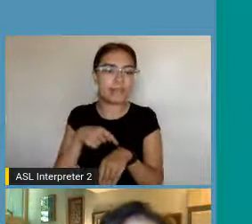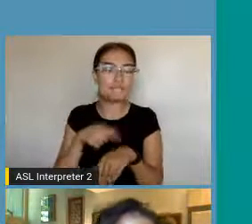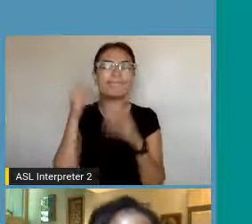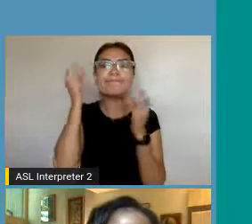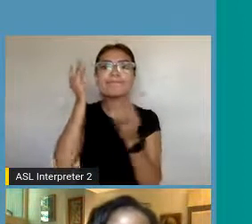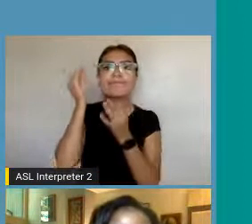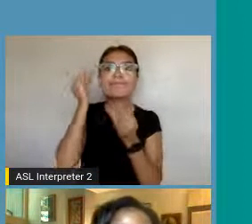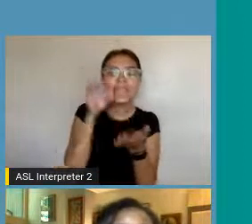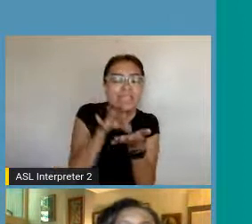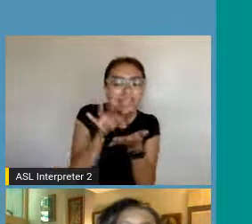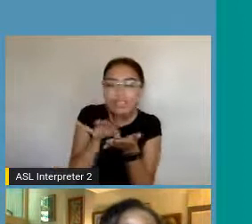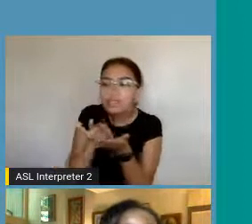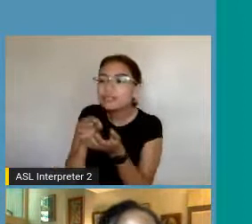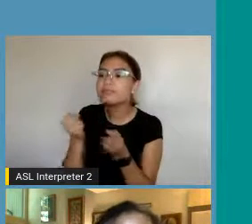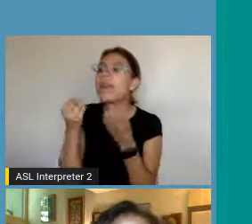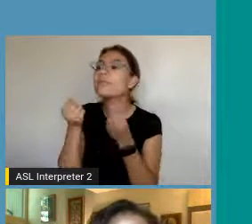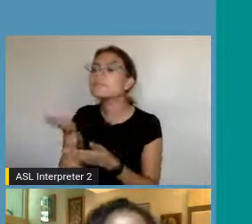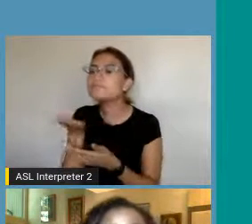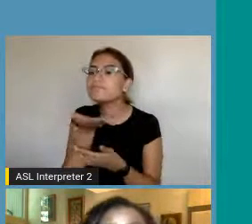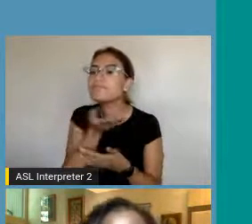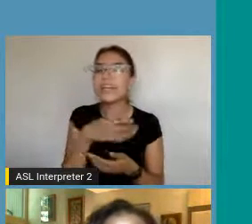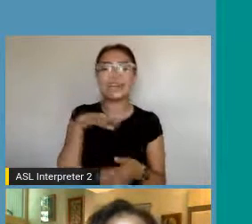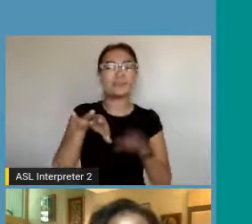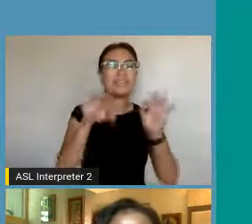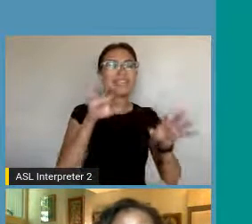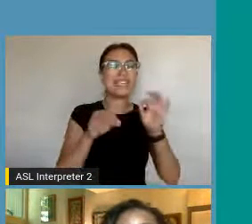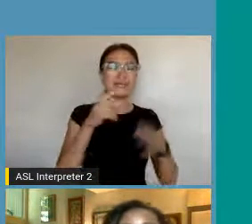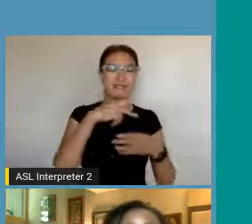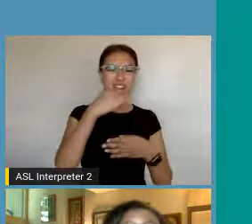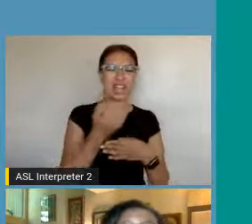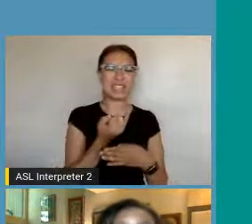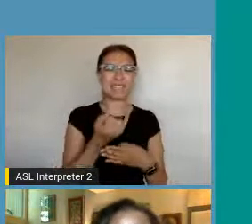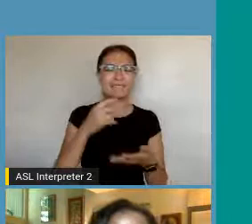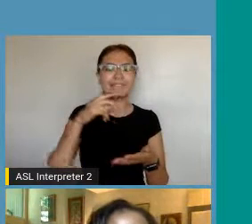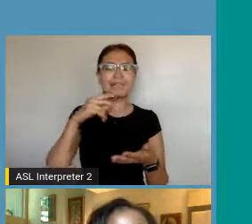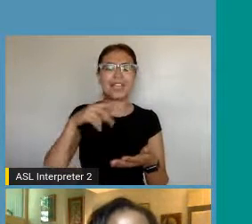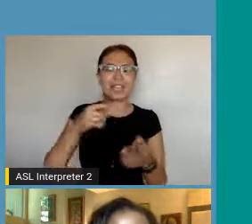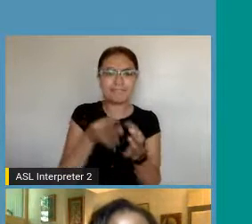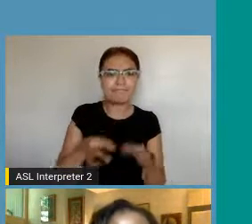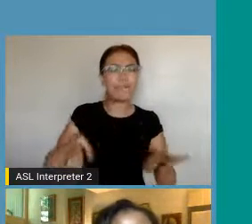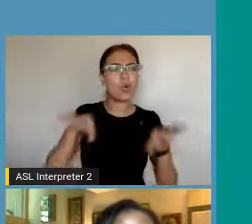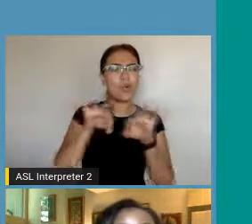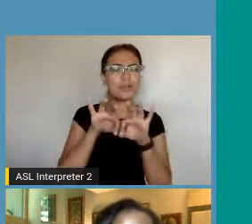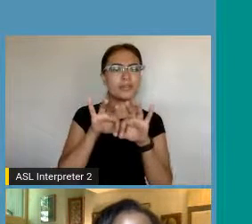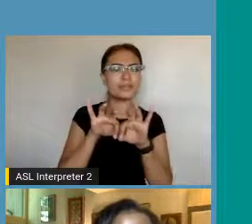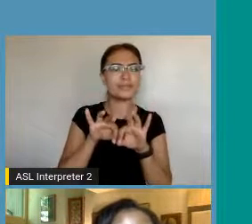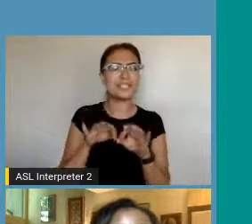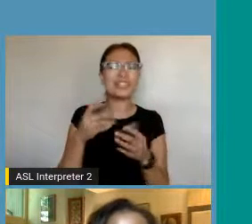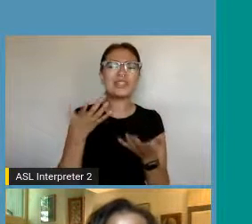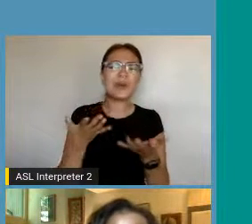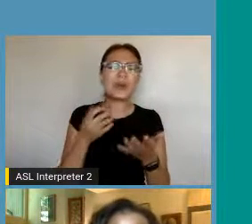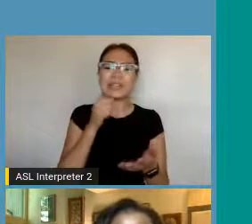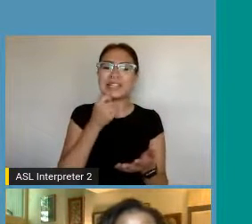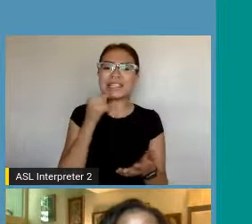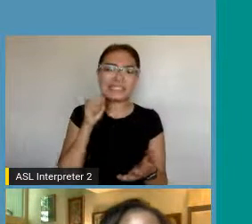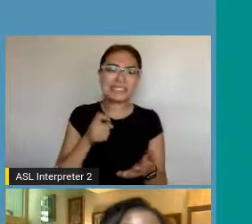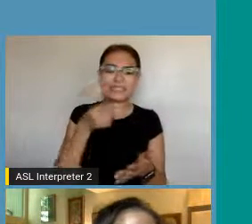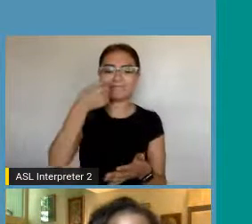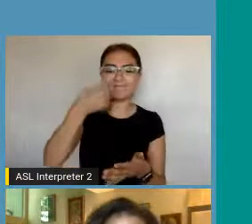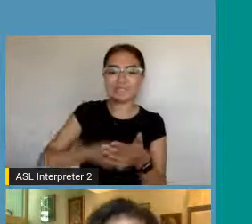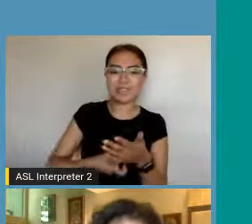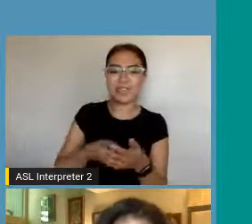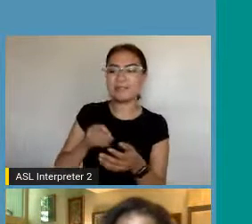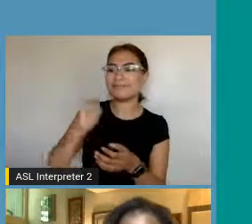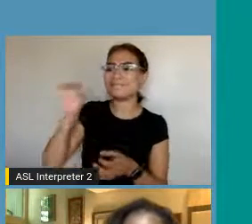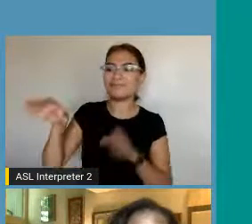and you're assessing your collection, try to choose projects that are meaningful in order to avoid the investments beyond effort and expense versus